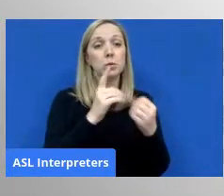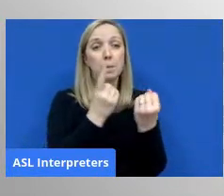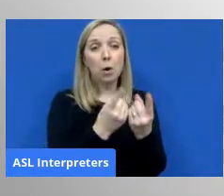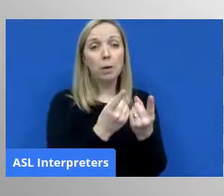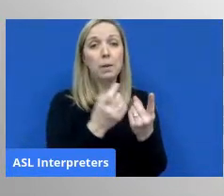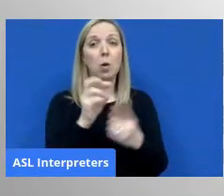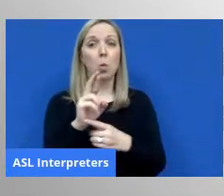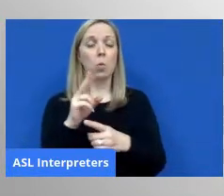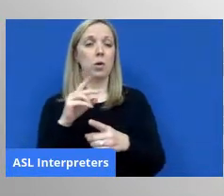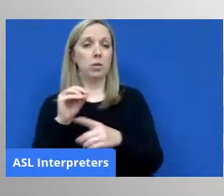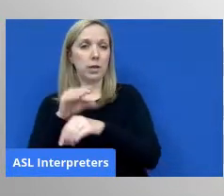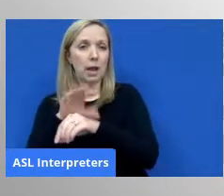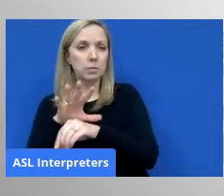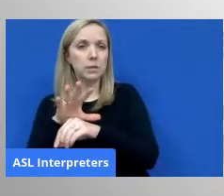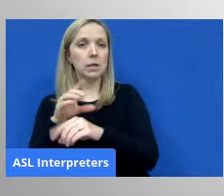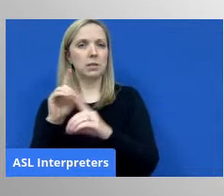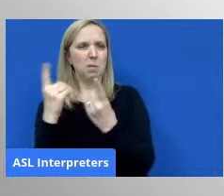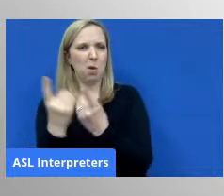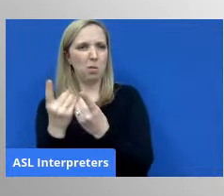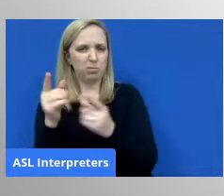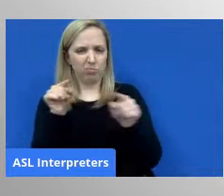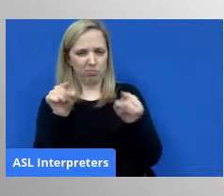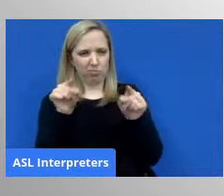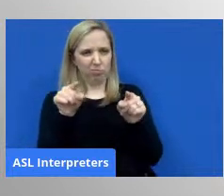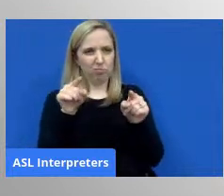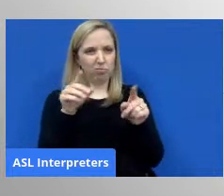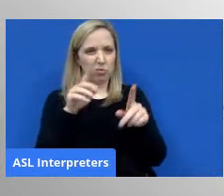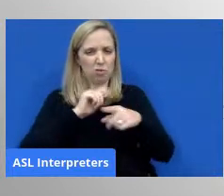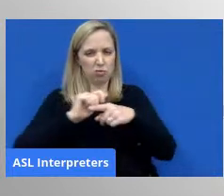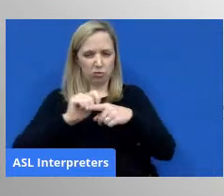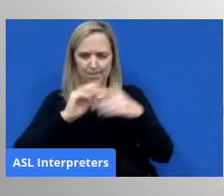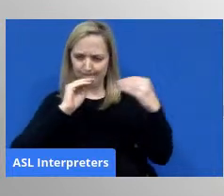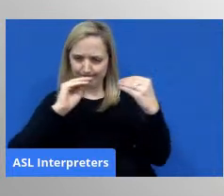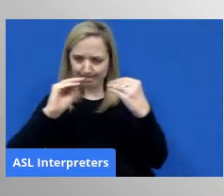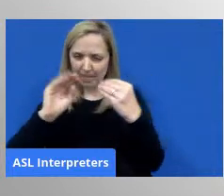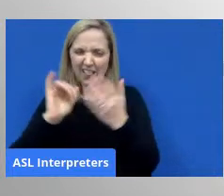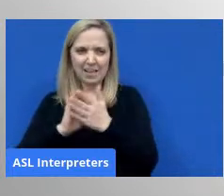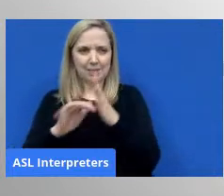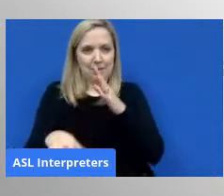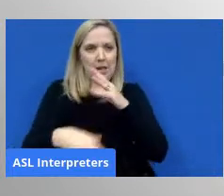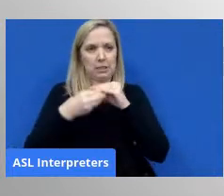differences or additions that they would have.